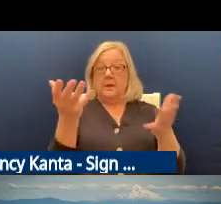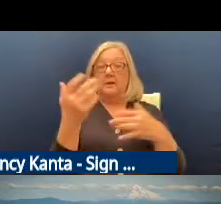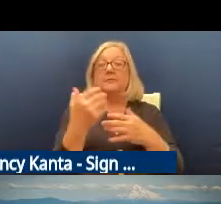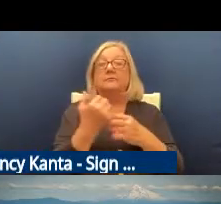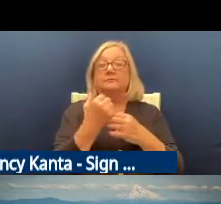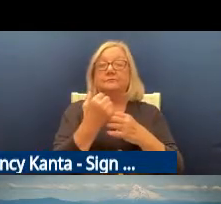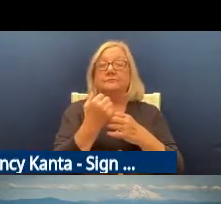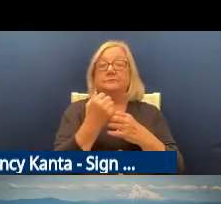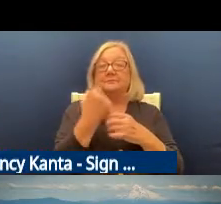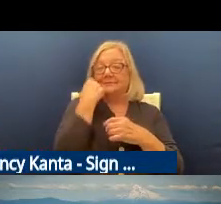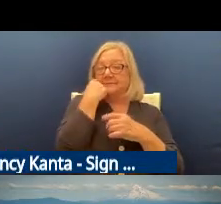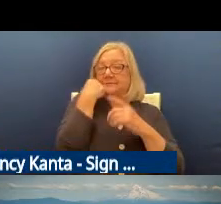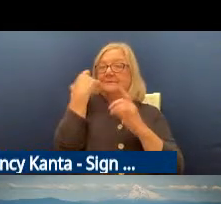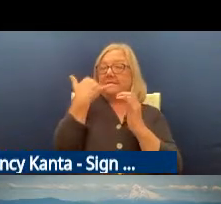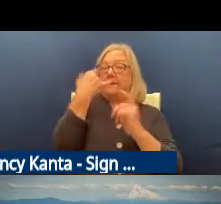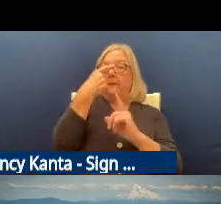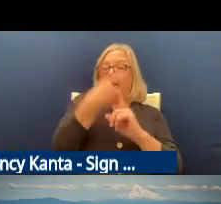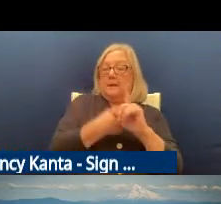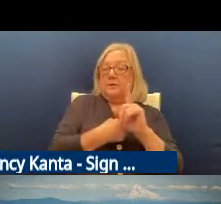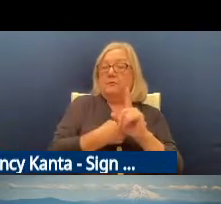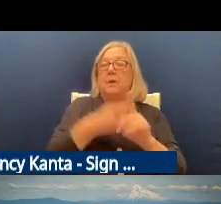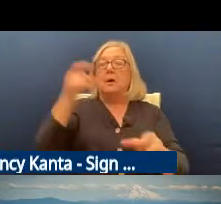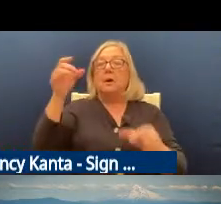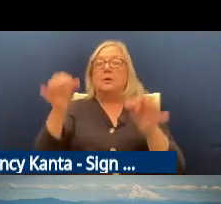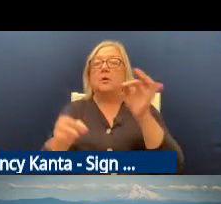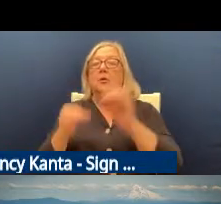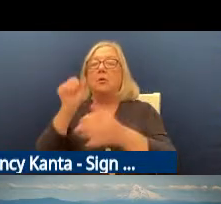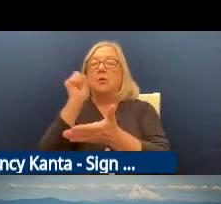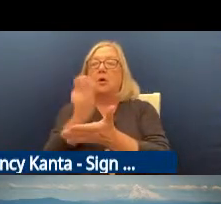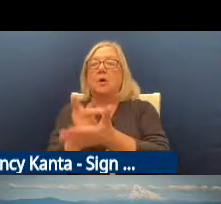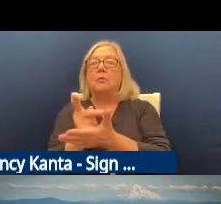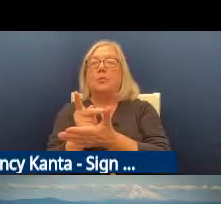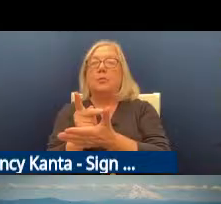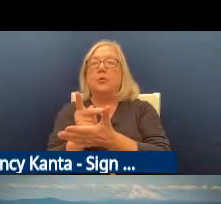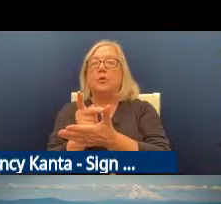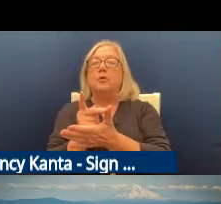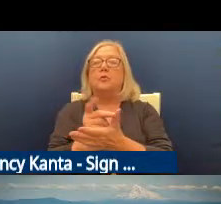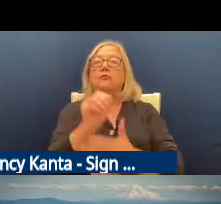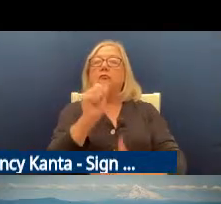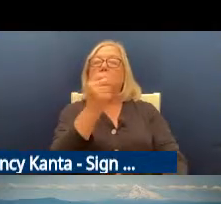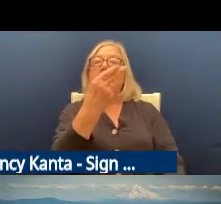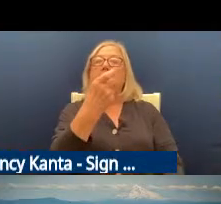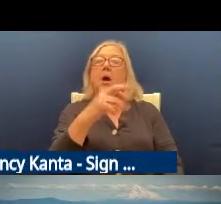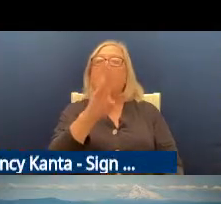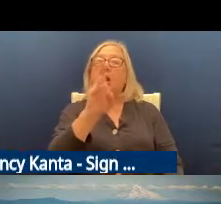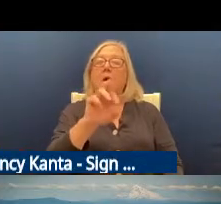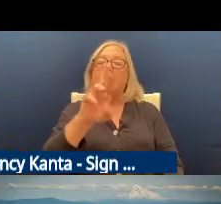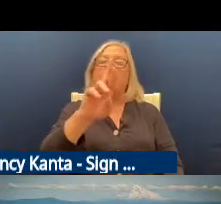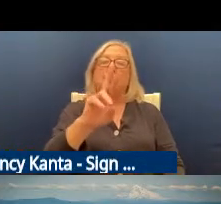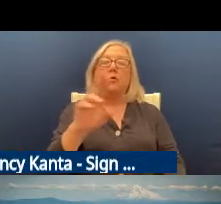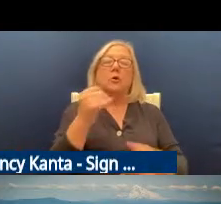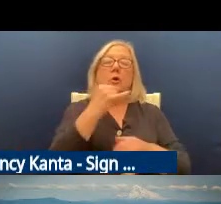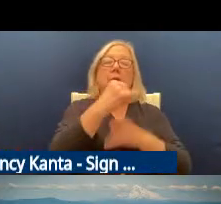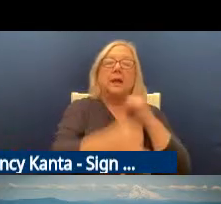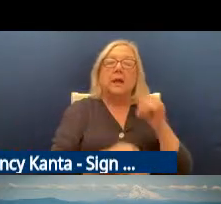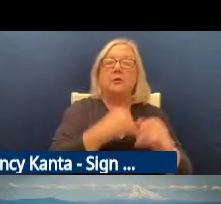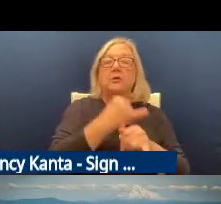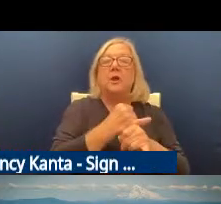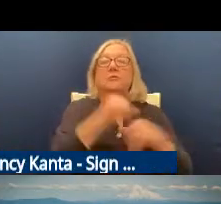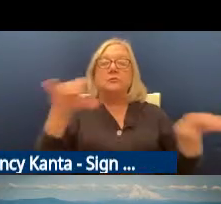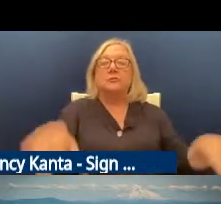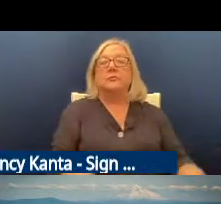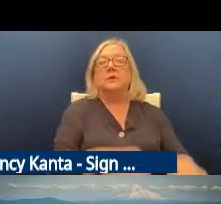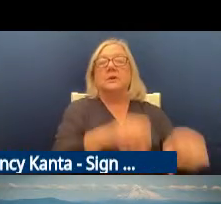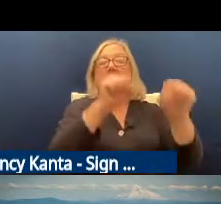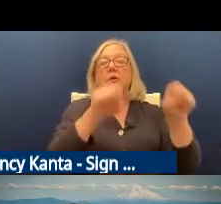the Port Commission approved a lease for Harbor International to take over as the operator of the container terminal at